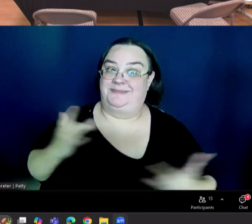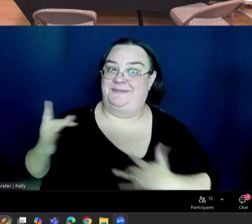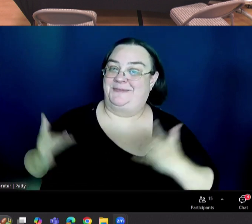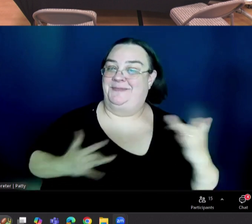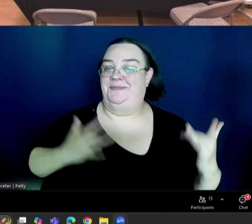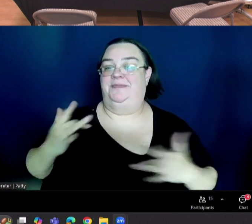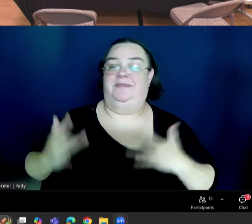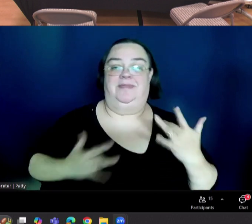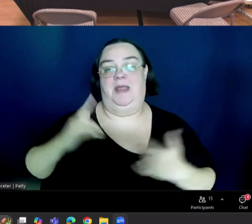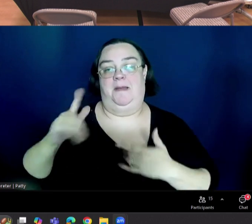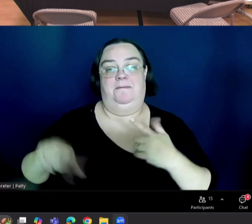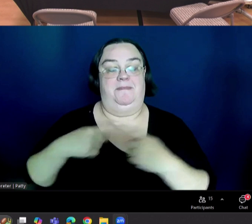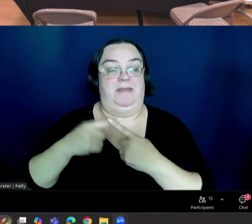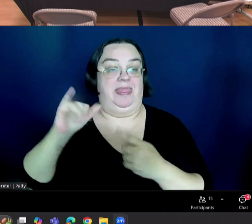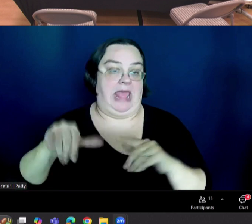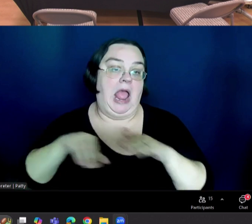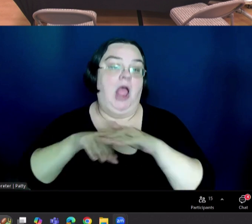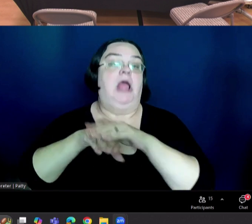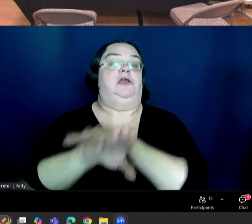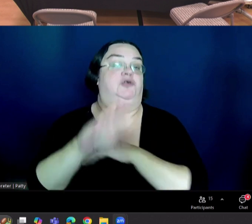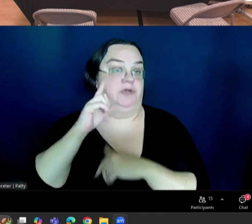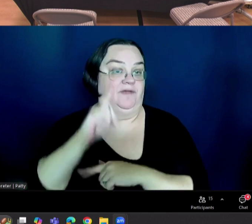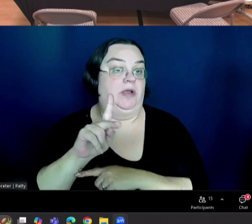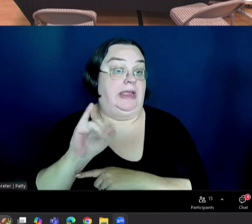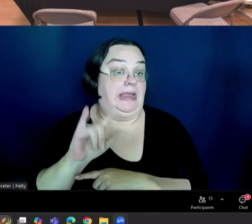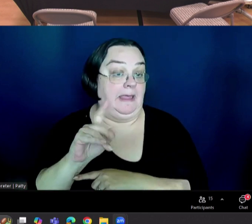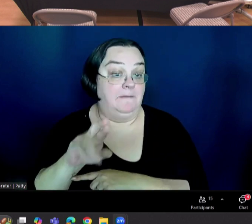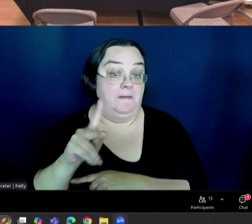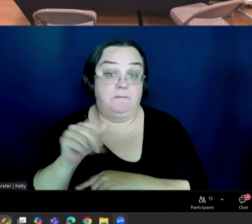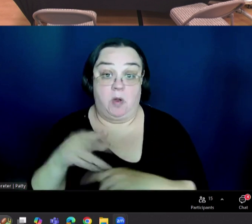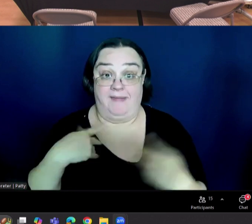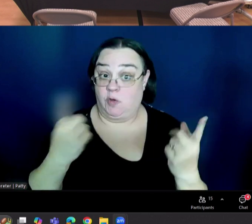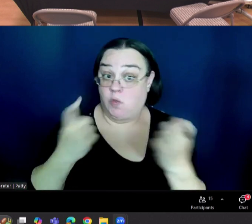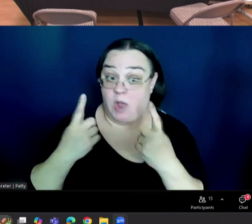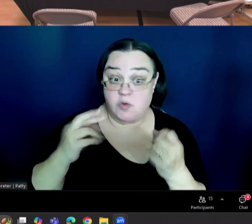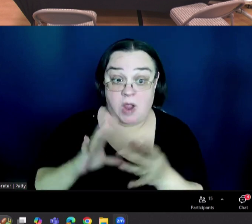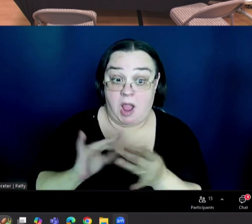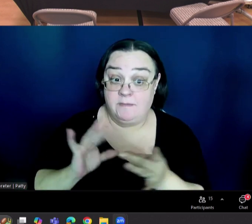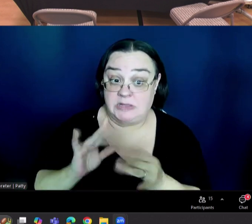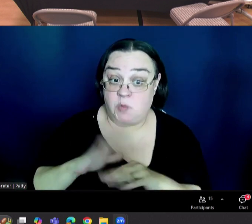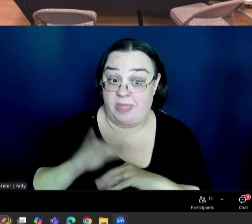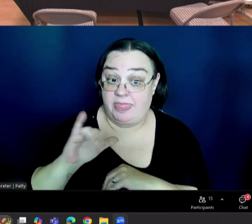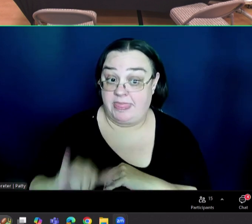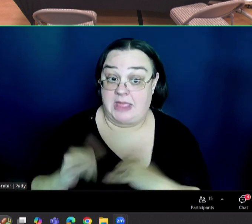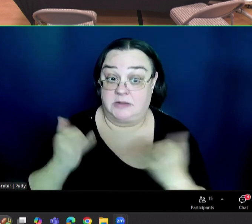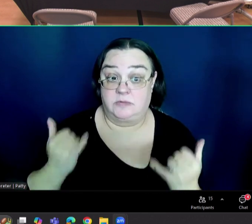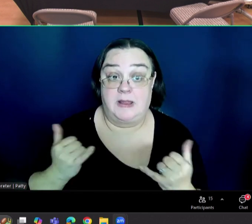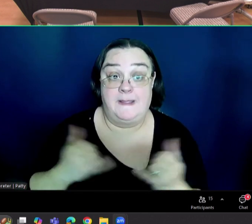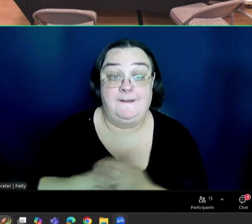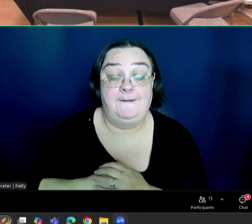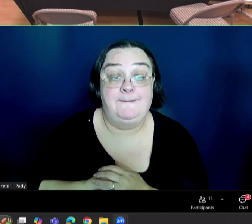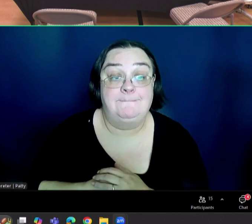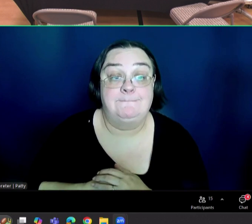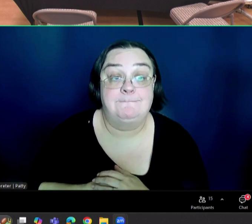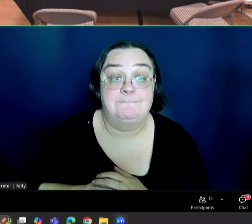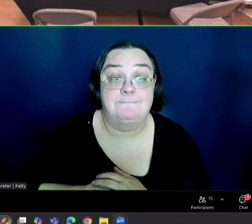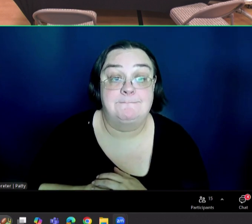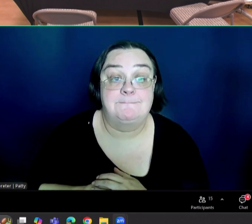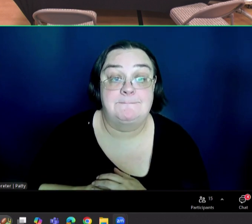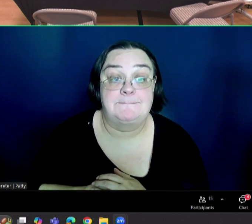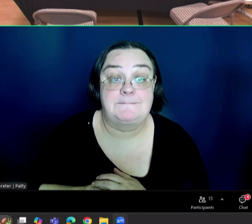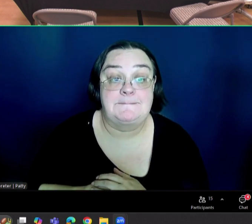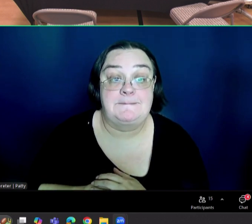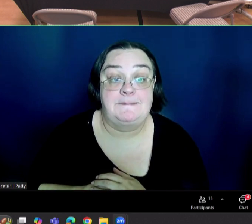the entrance of Kilmer Park. Any questions or comments right now? Thank you, Dave.